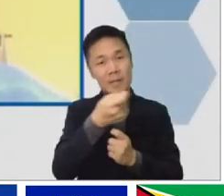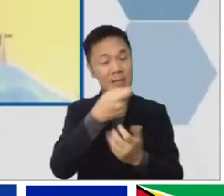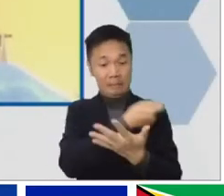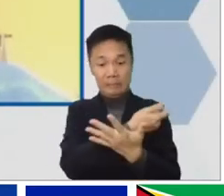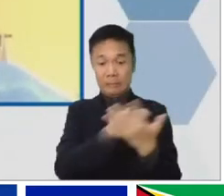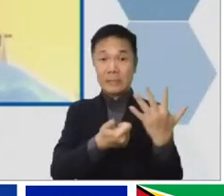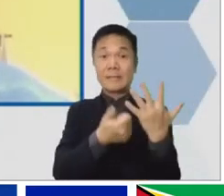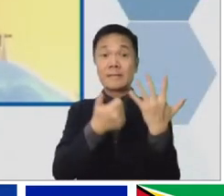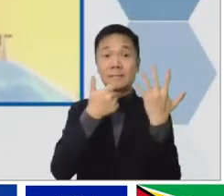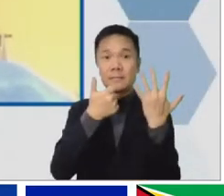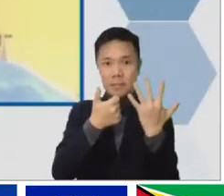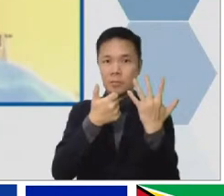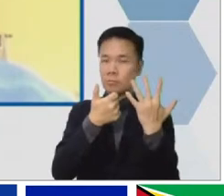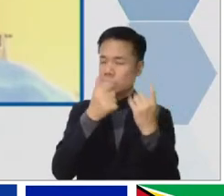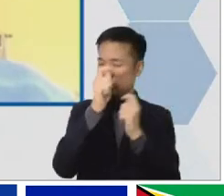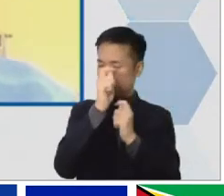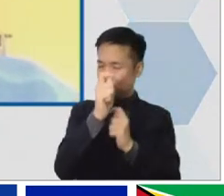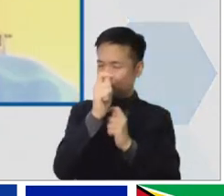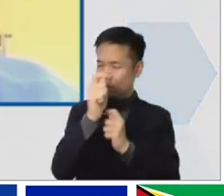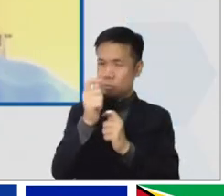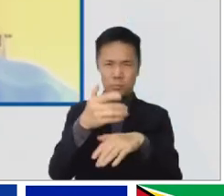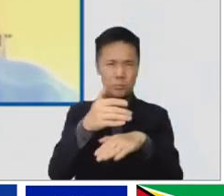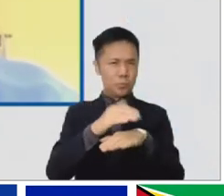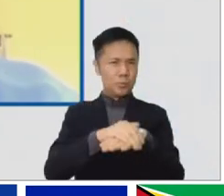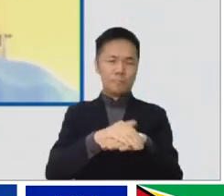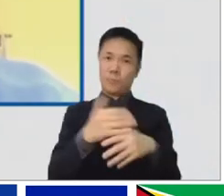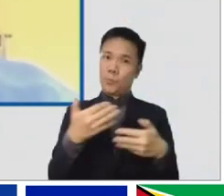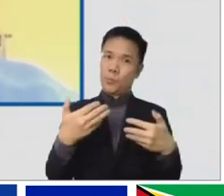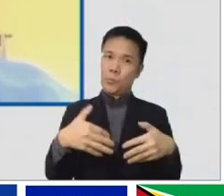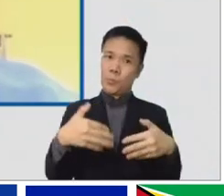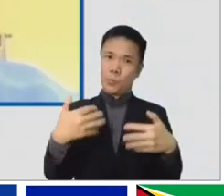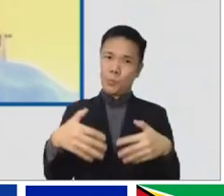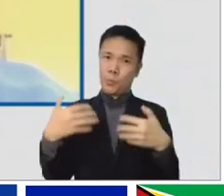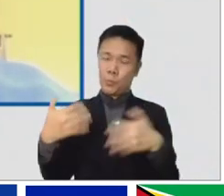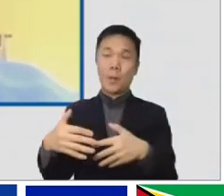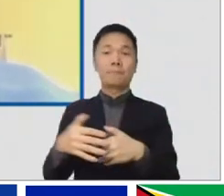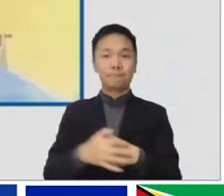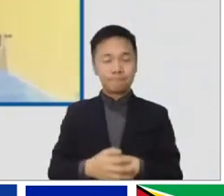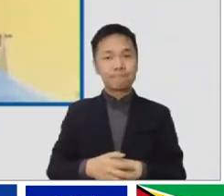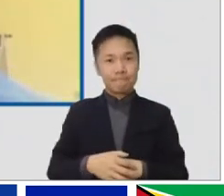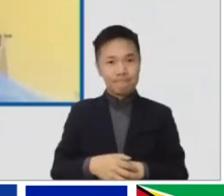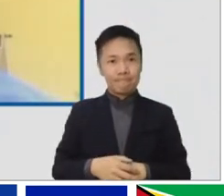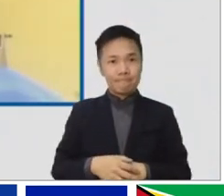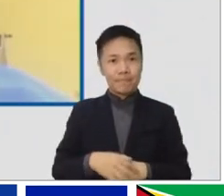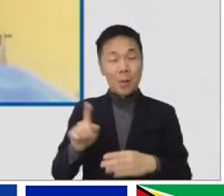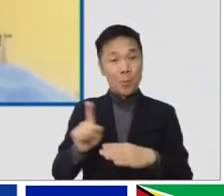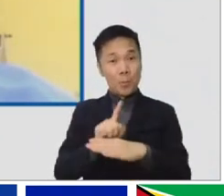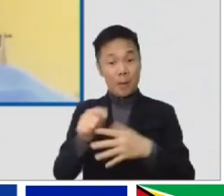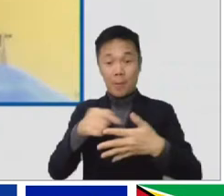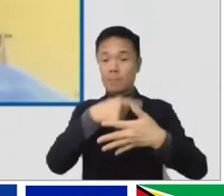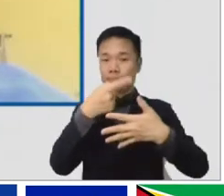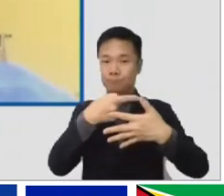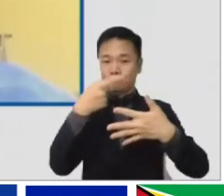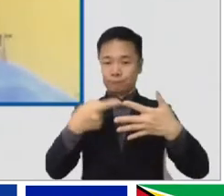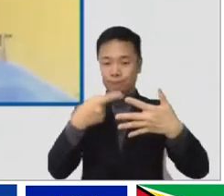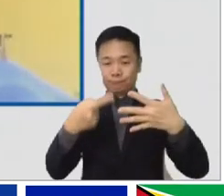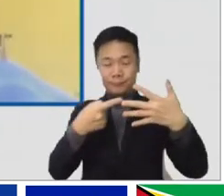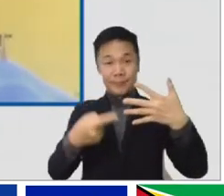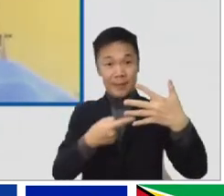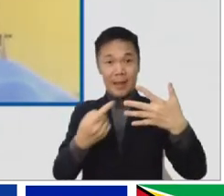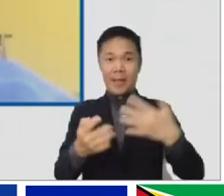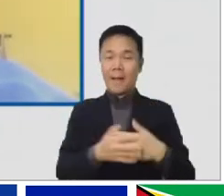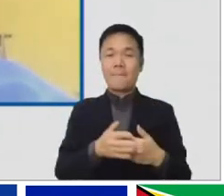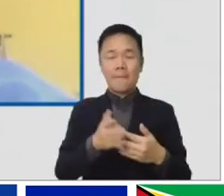professionals who I will introduce as we go through the programme rather than right at the beginning. I will not present their